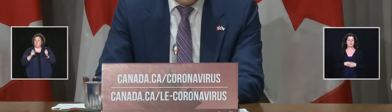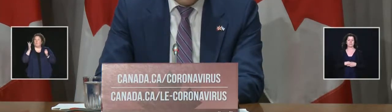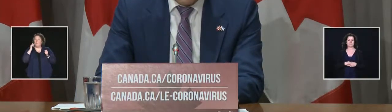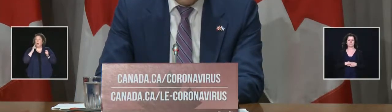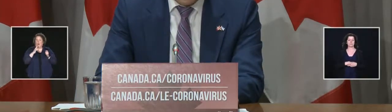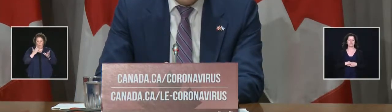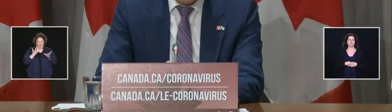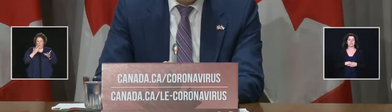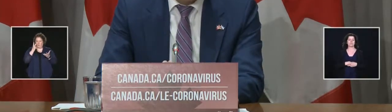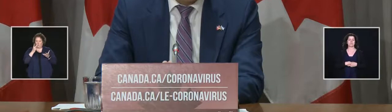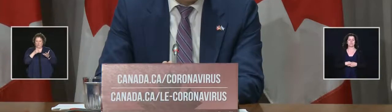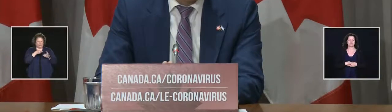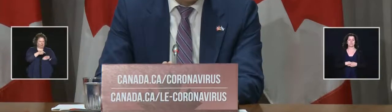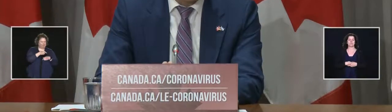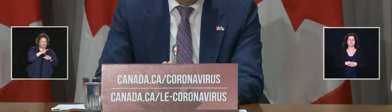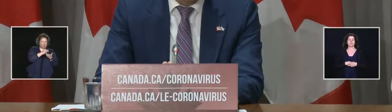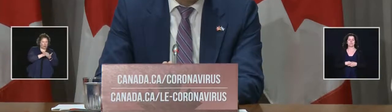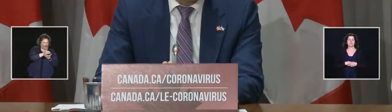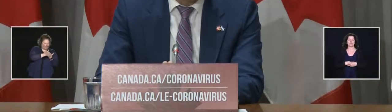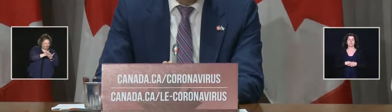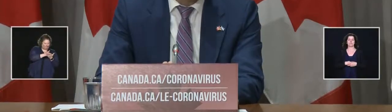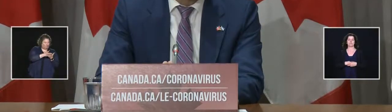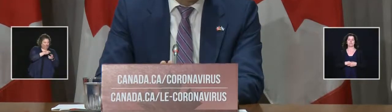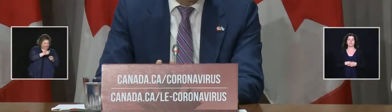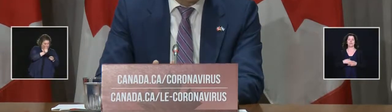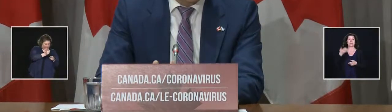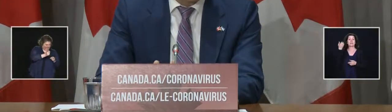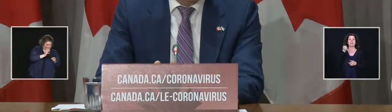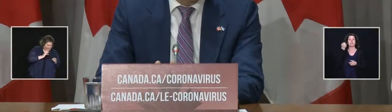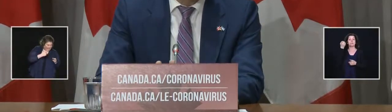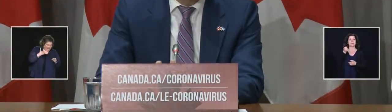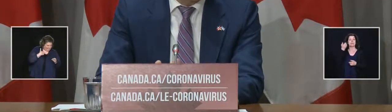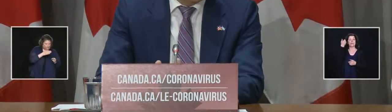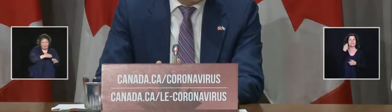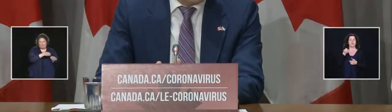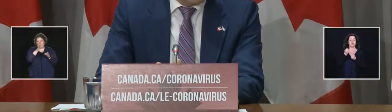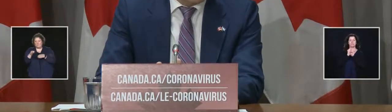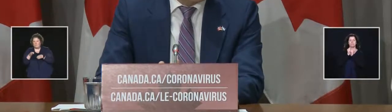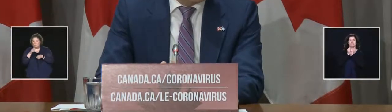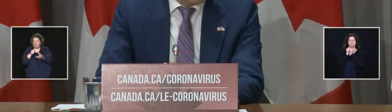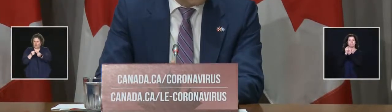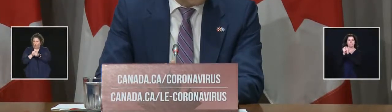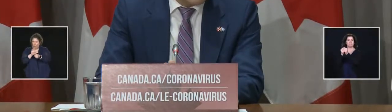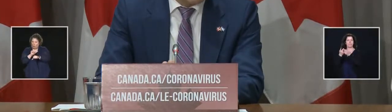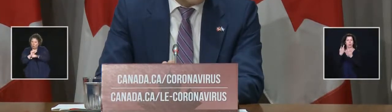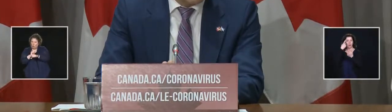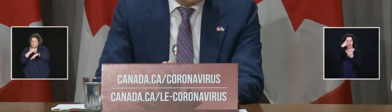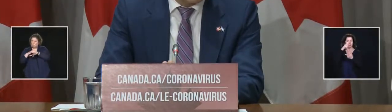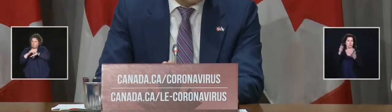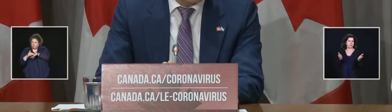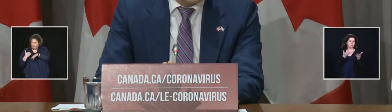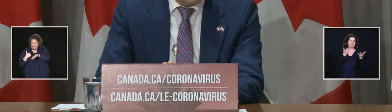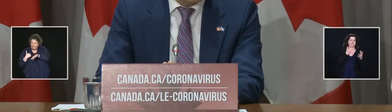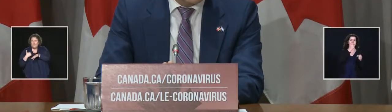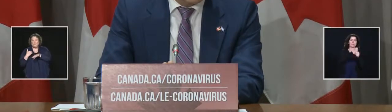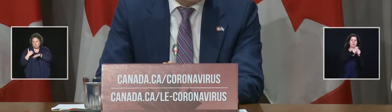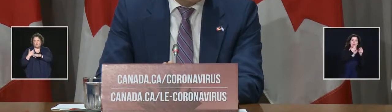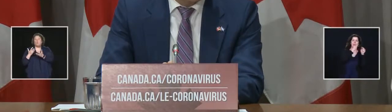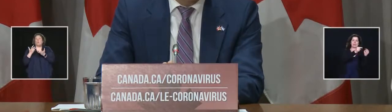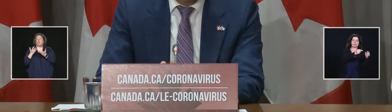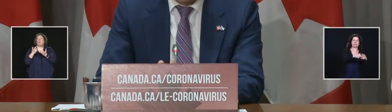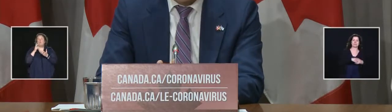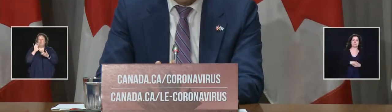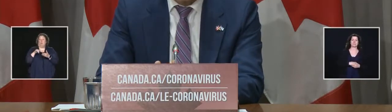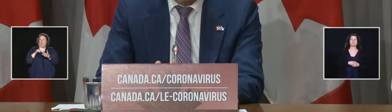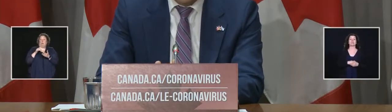And in that context, the increased flexibility that we are suggesting, the 4 to 2 week benefit period, as well as